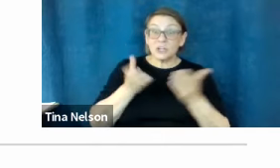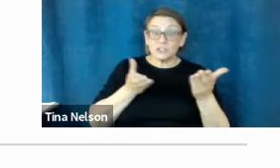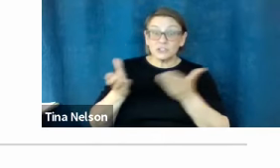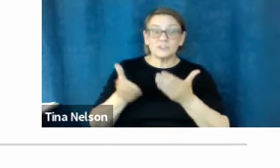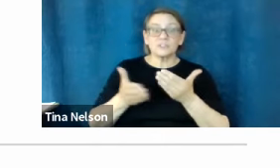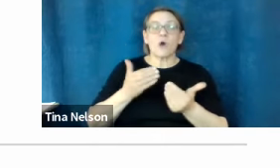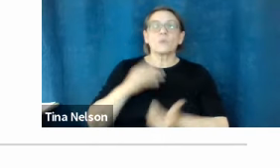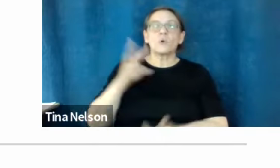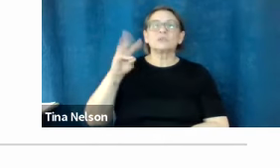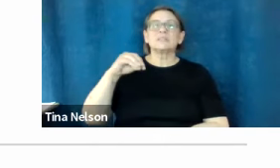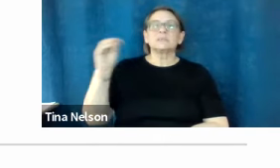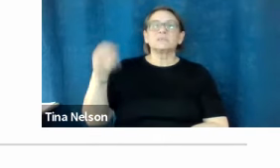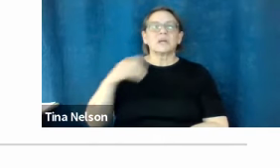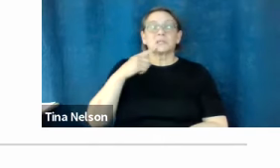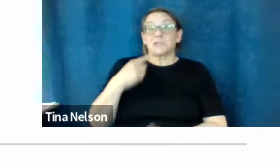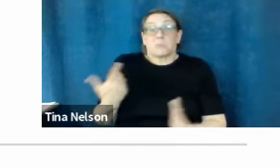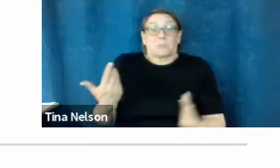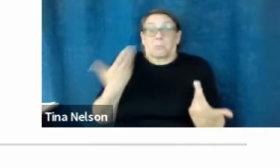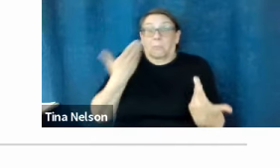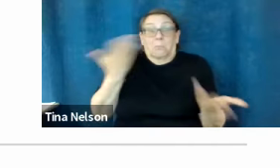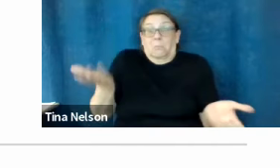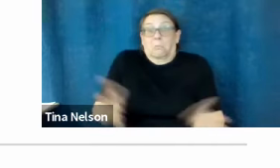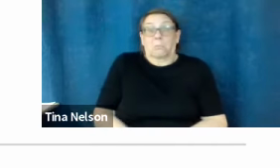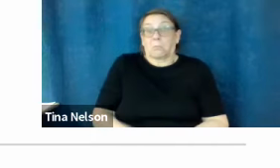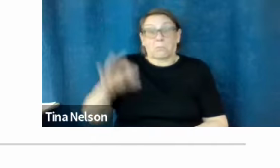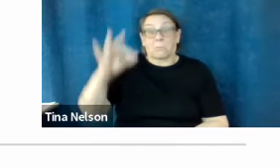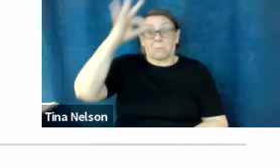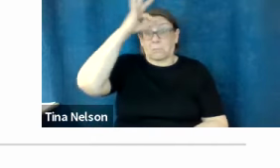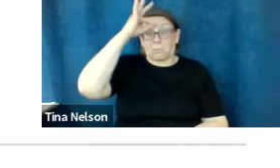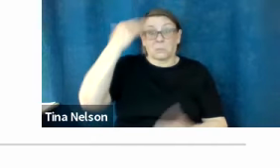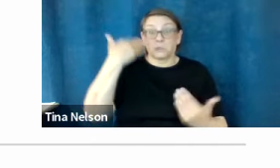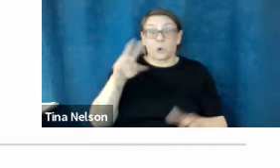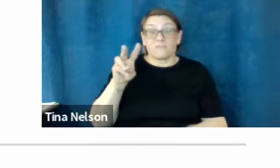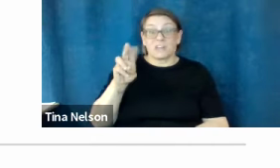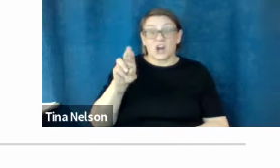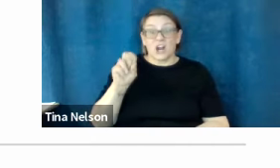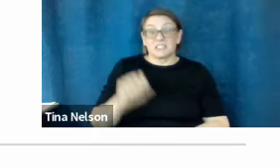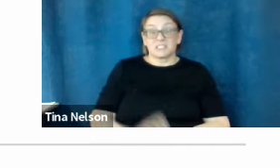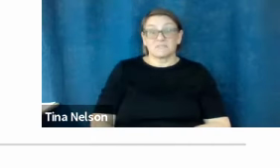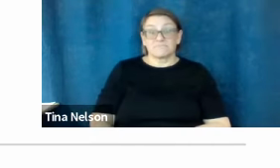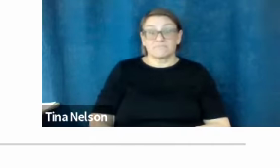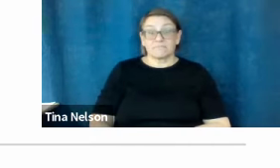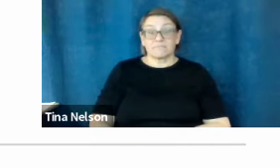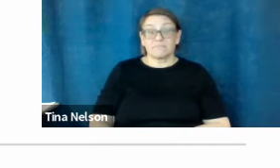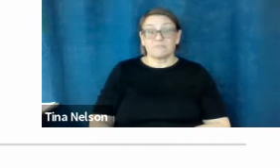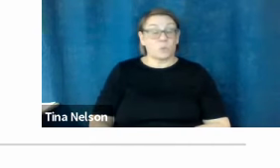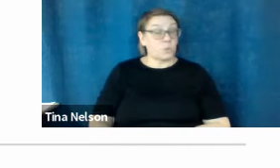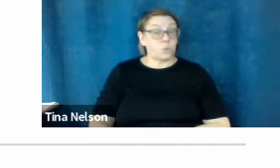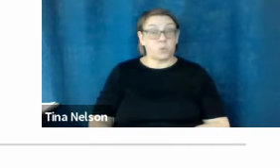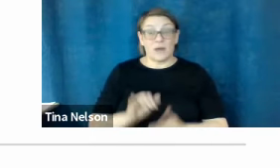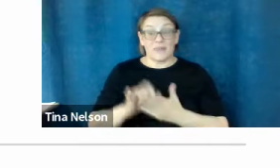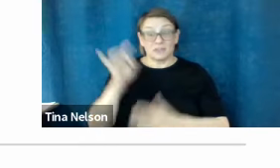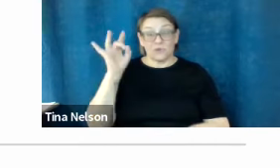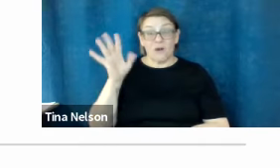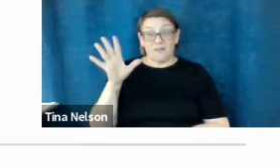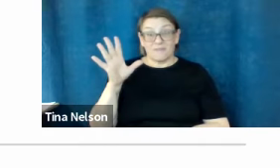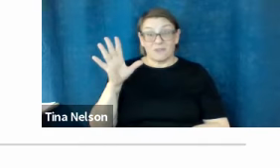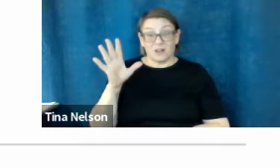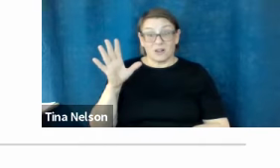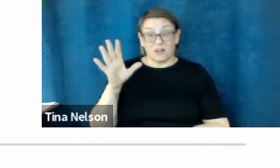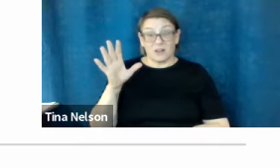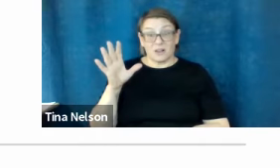60% says they, they do not, they are not aware of video relay services, which is unfortunate. Never mind